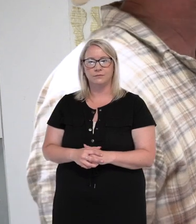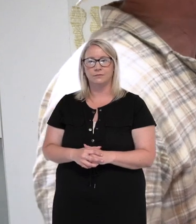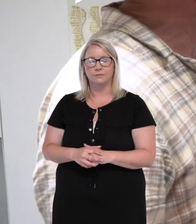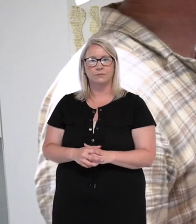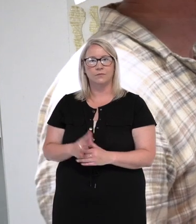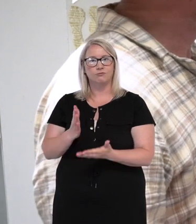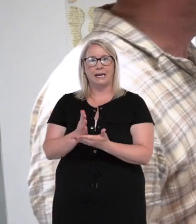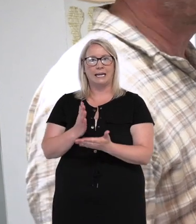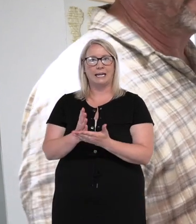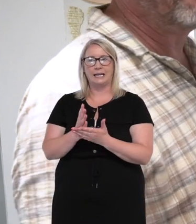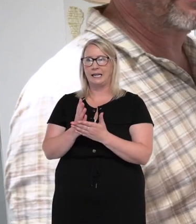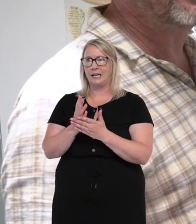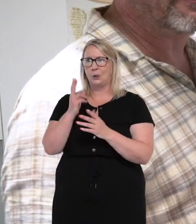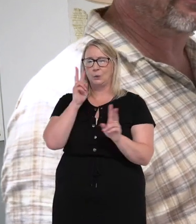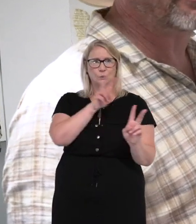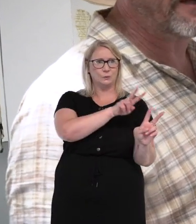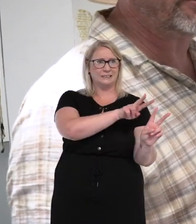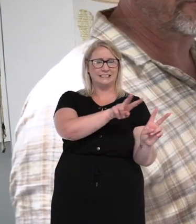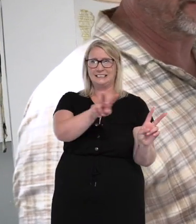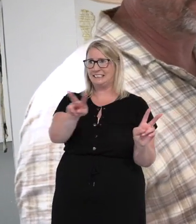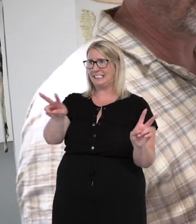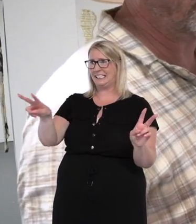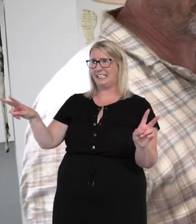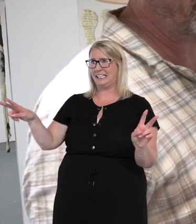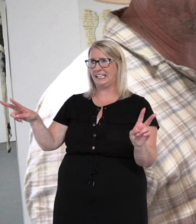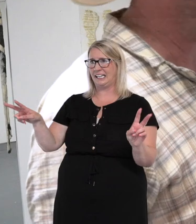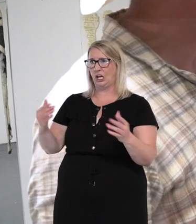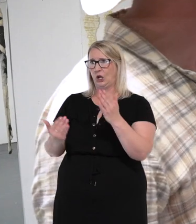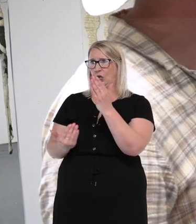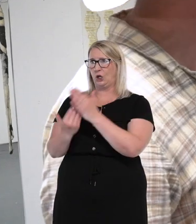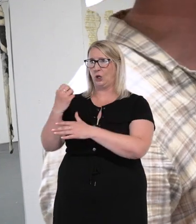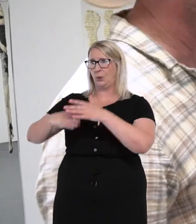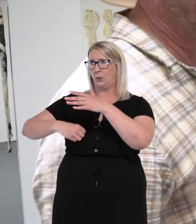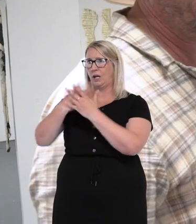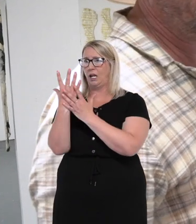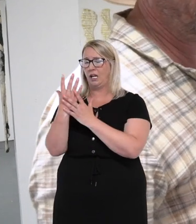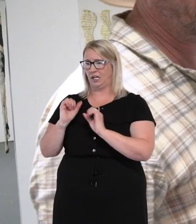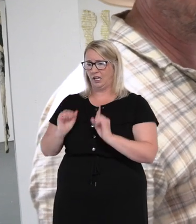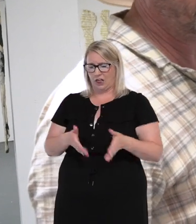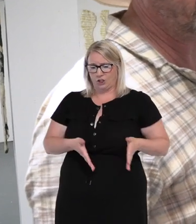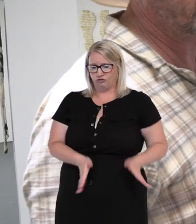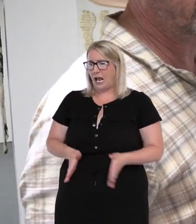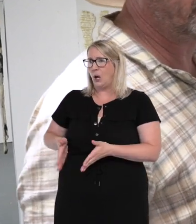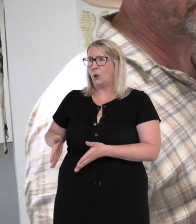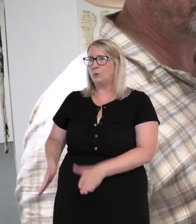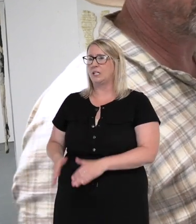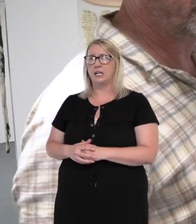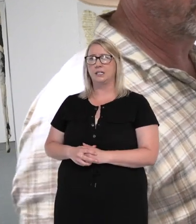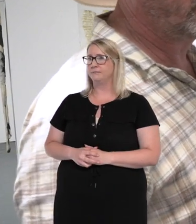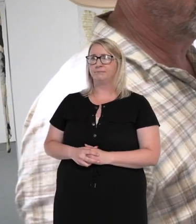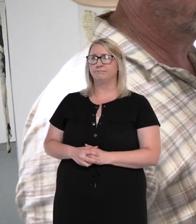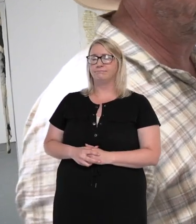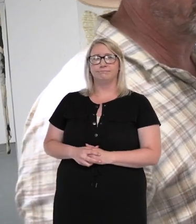you can't see this reinvention of the trouser in this form ever really. It's a